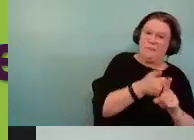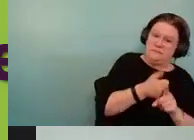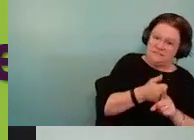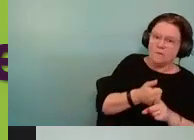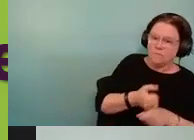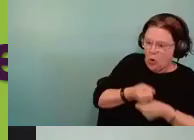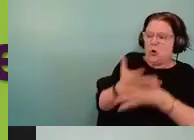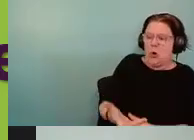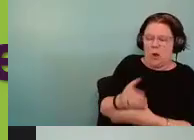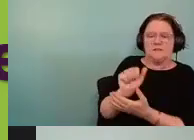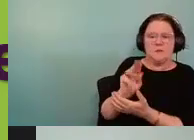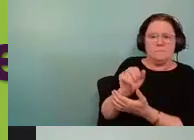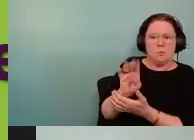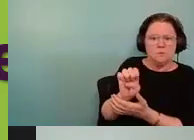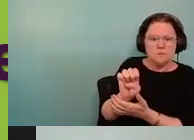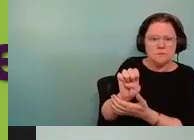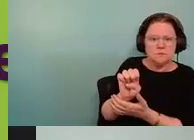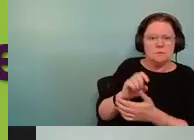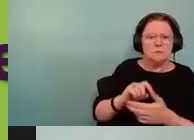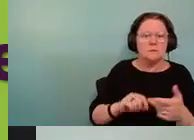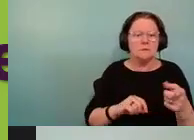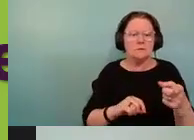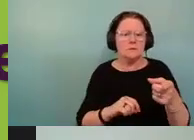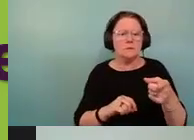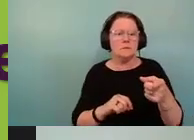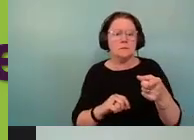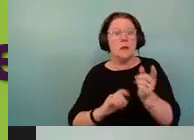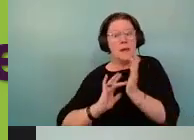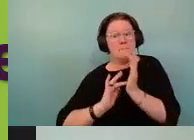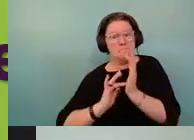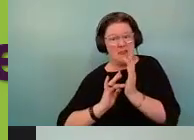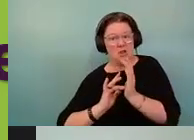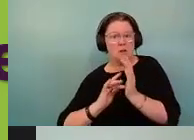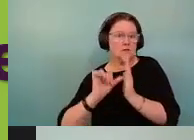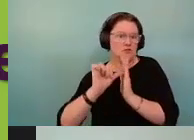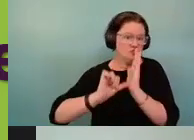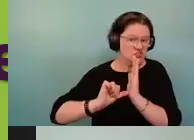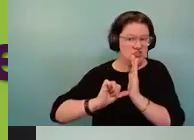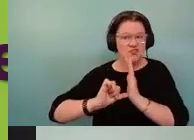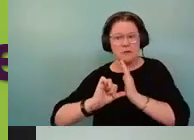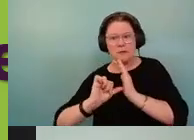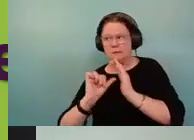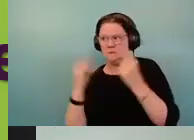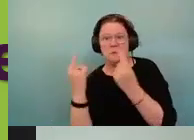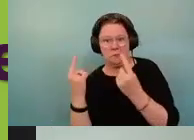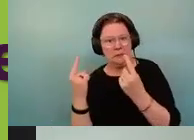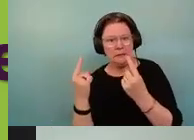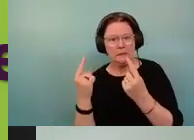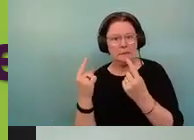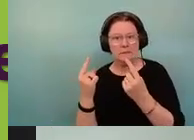more trauma. Invasive or non-consensual medical procedures. There have